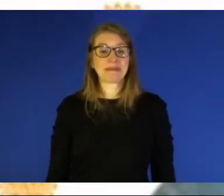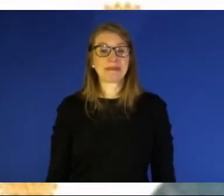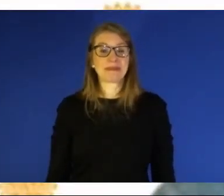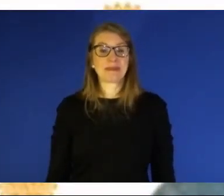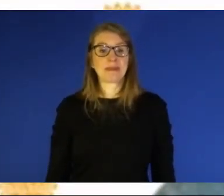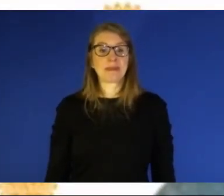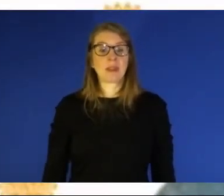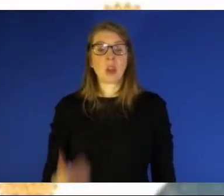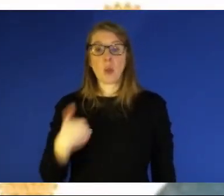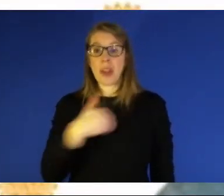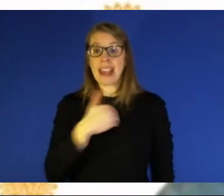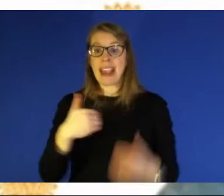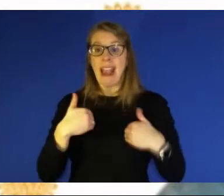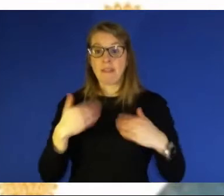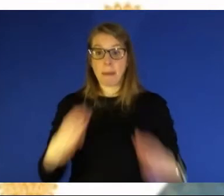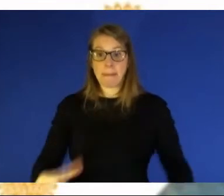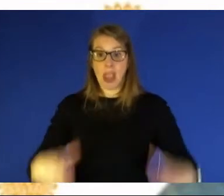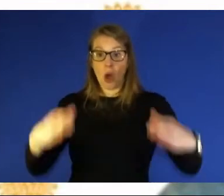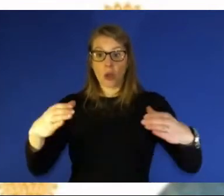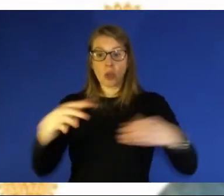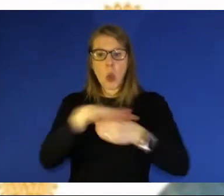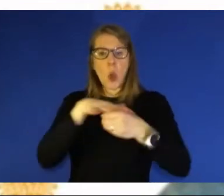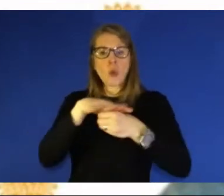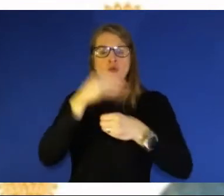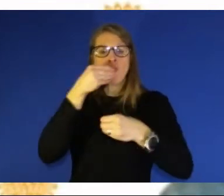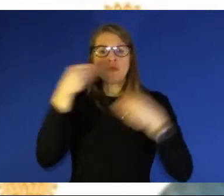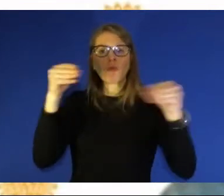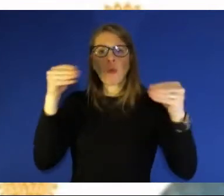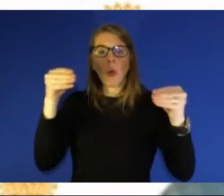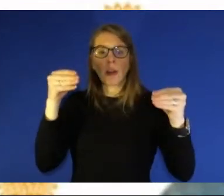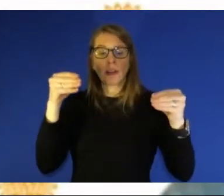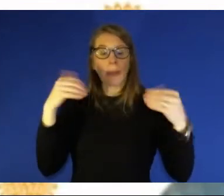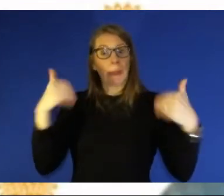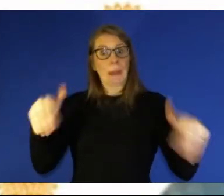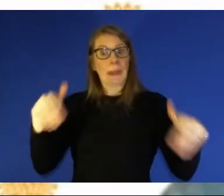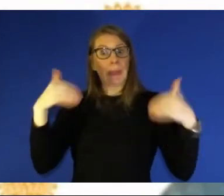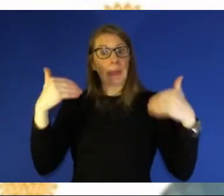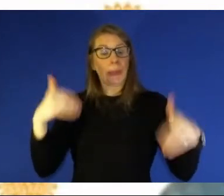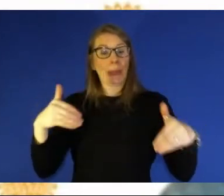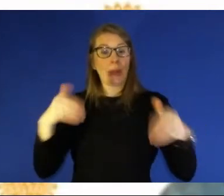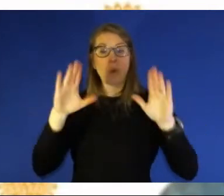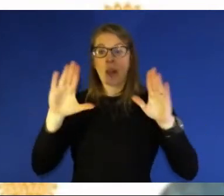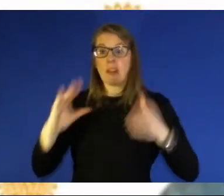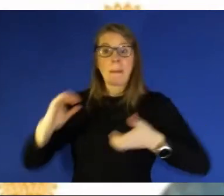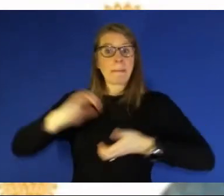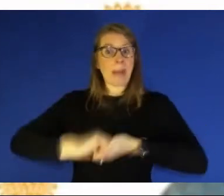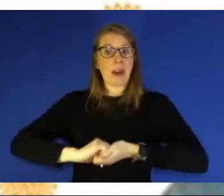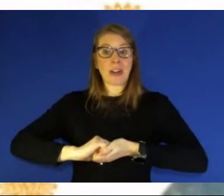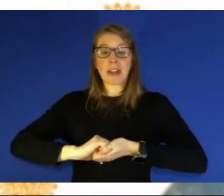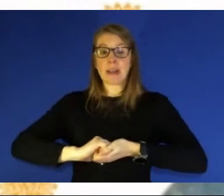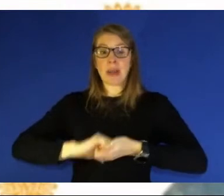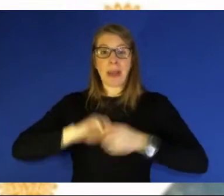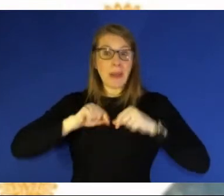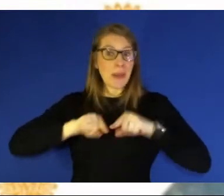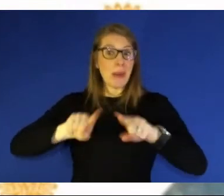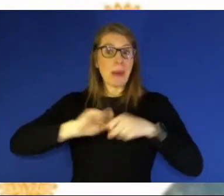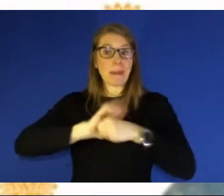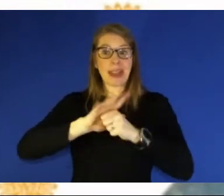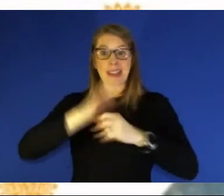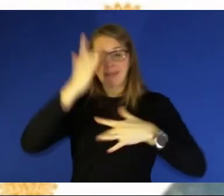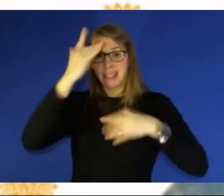barrels in our local grocery stores, and that actually has been a tremendous partnership throughout the pandemic because folks can